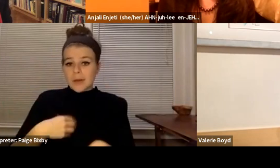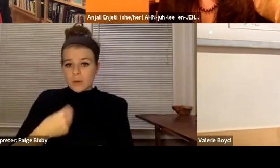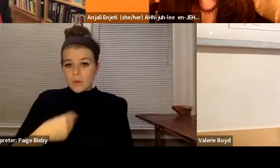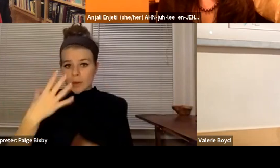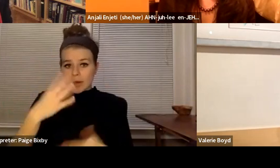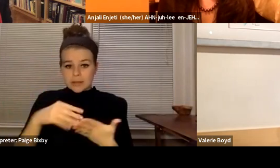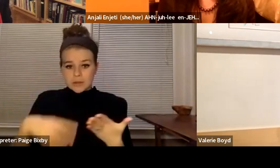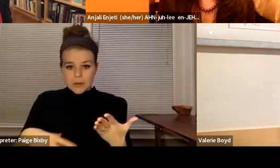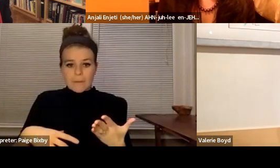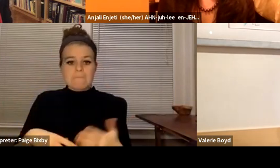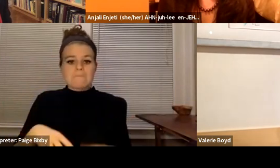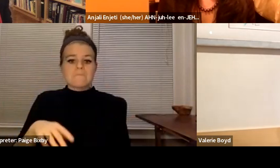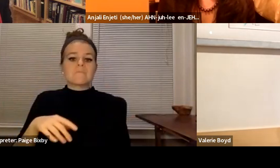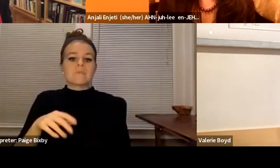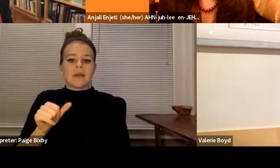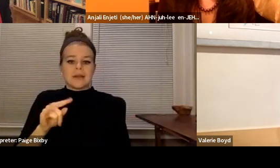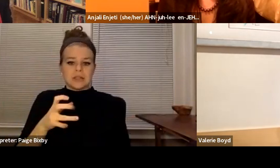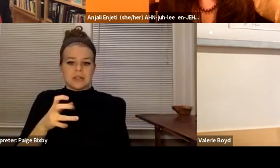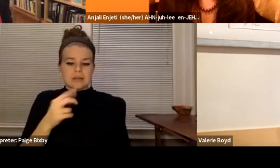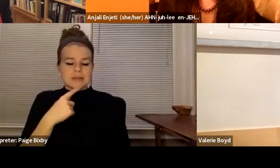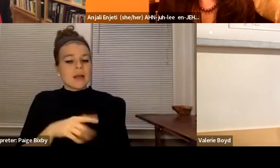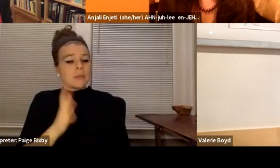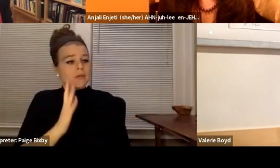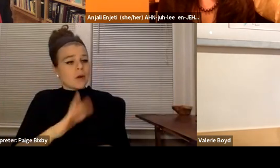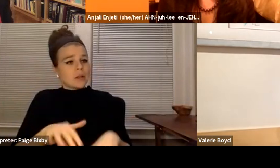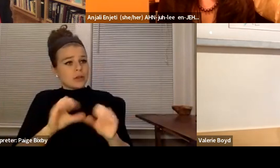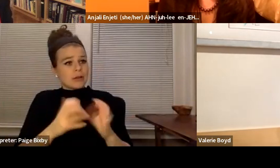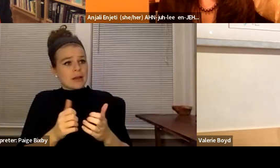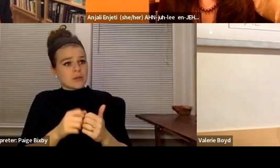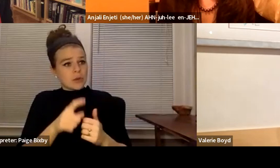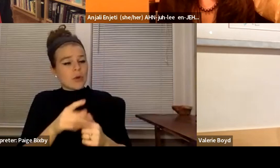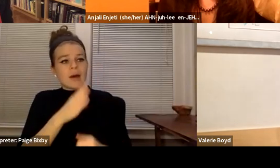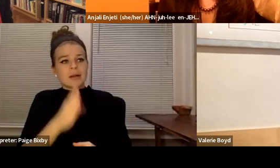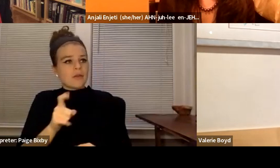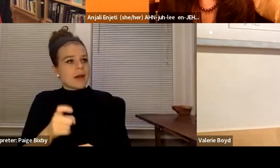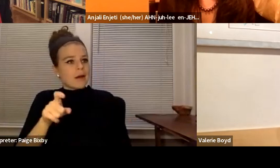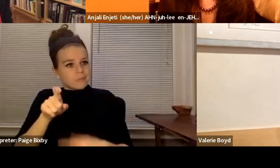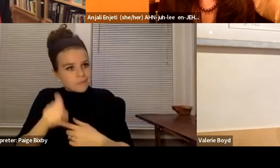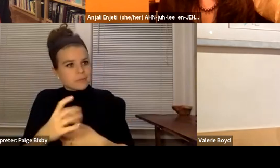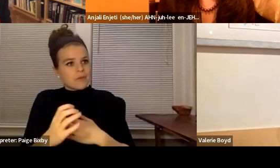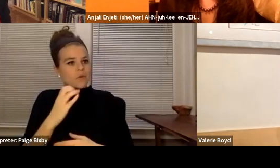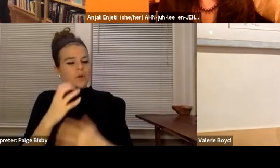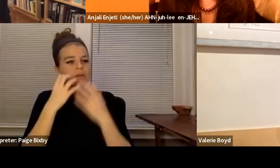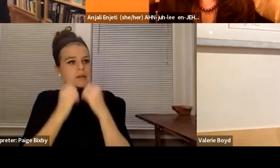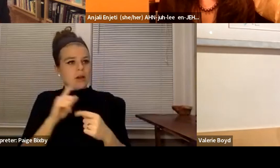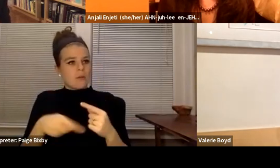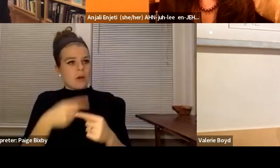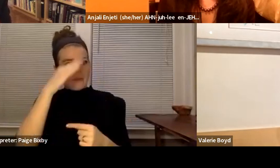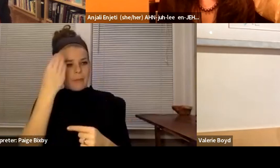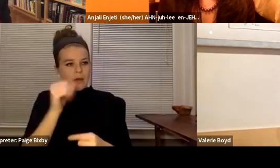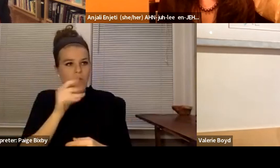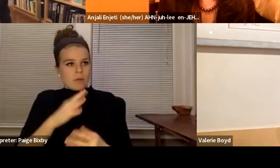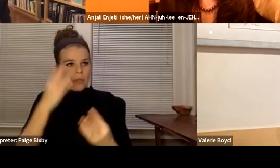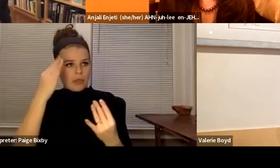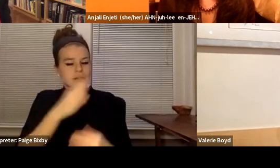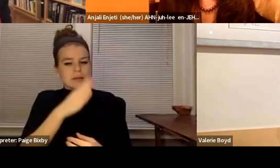say, before I took a class with you, I had never had to care what a Black woman thought. It had not mattered to me in any real way. And I